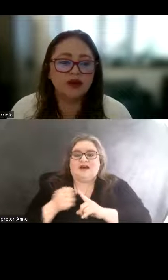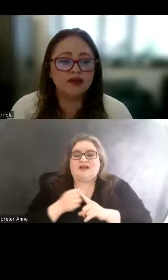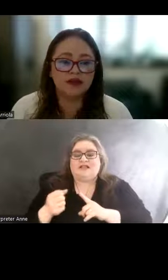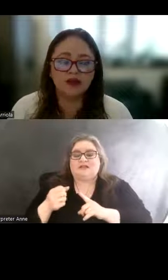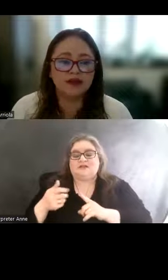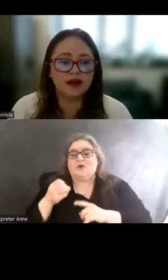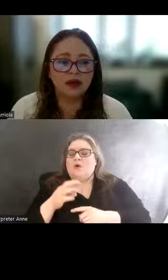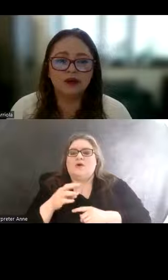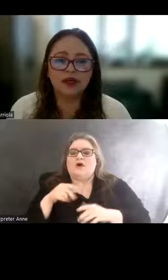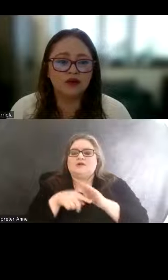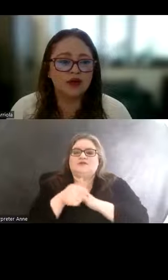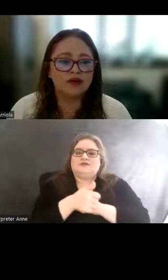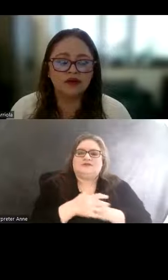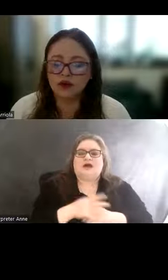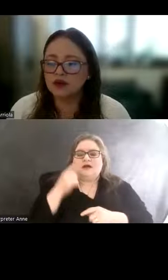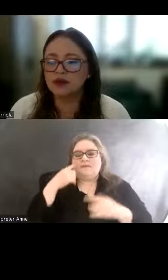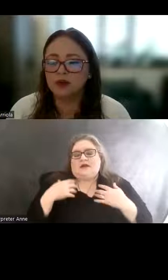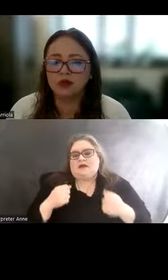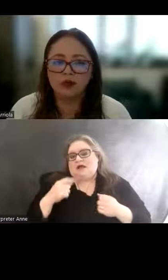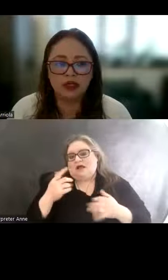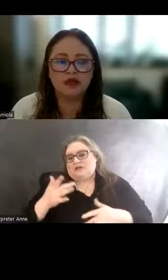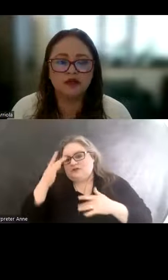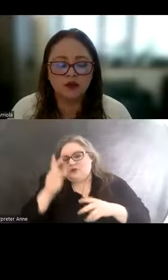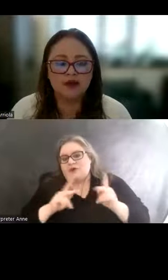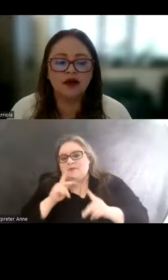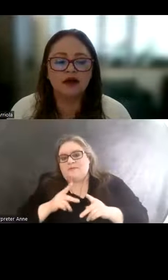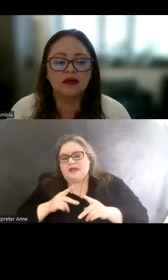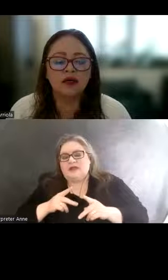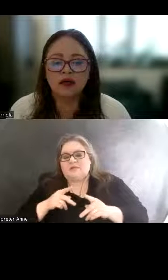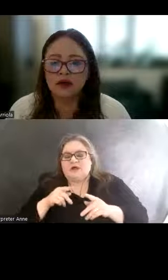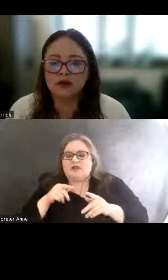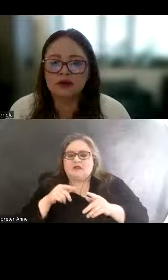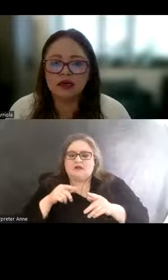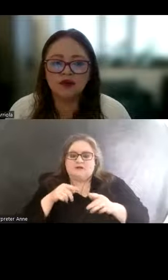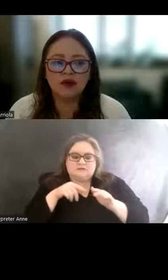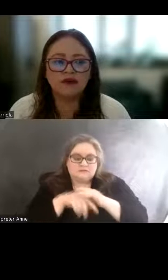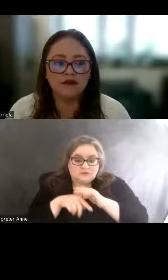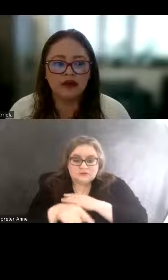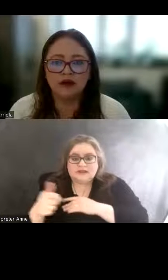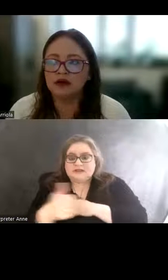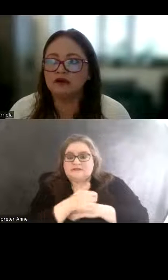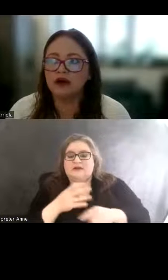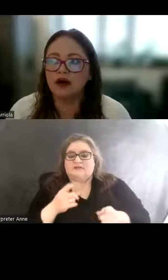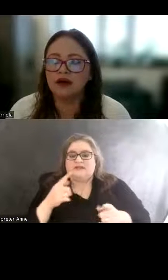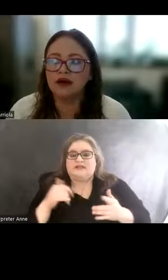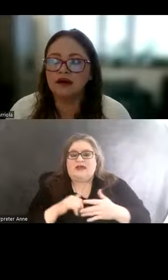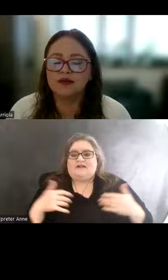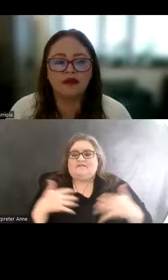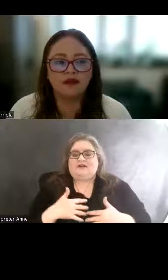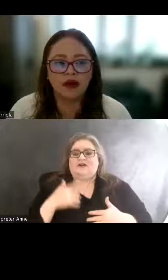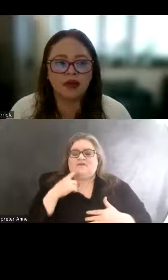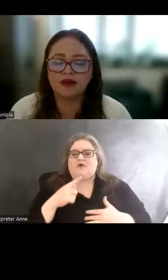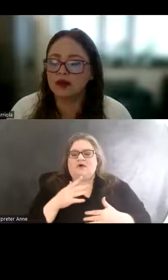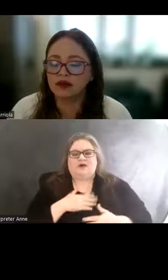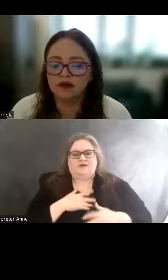or even suicide, right? Mental health disorders, people completed suicide. And so that fear of Is